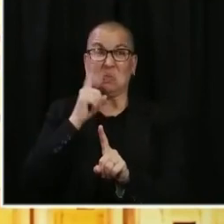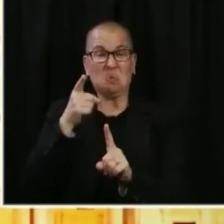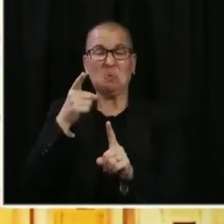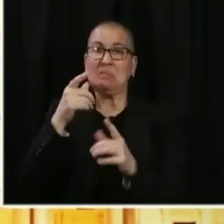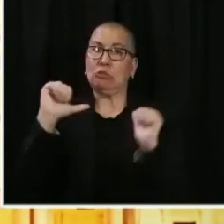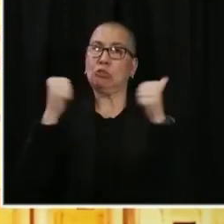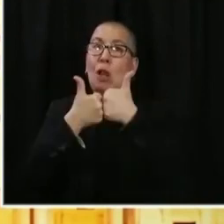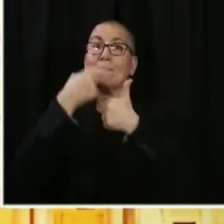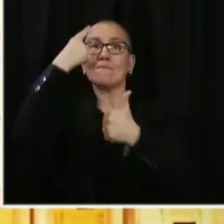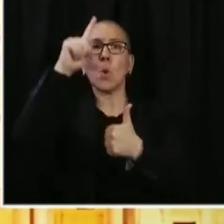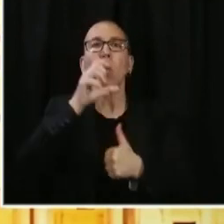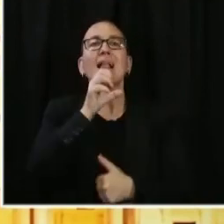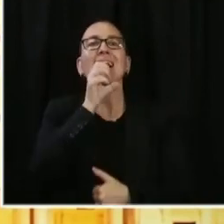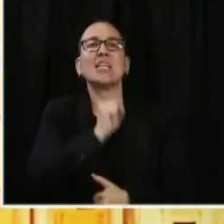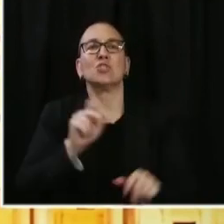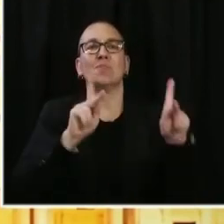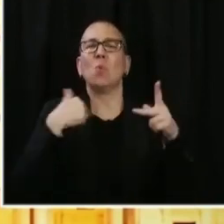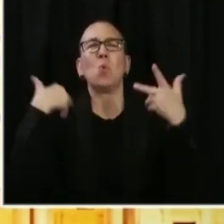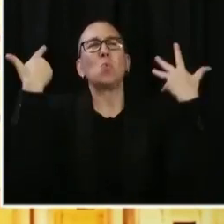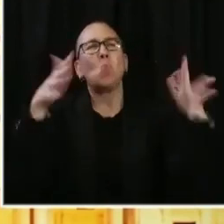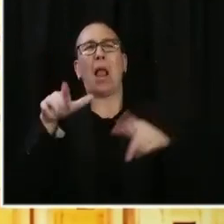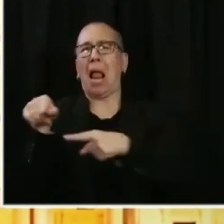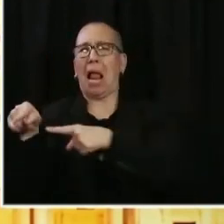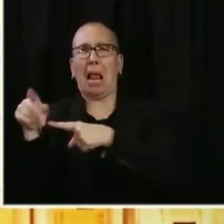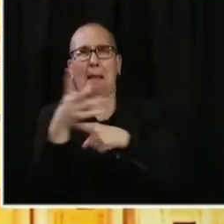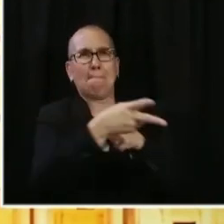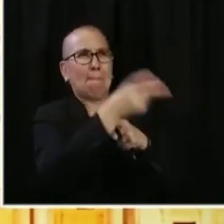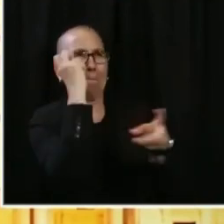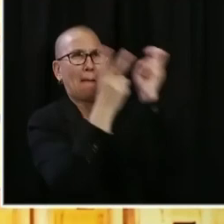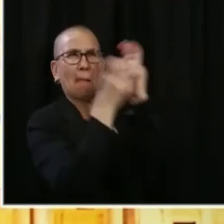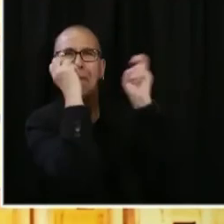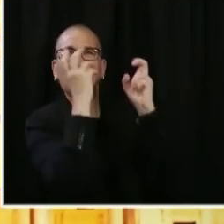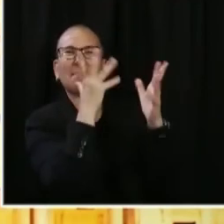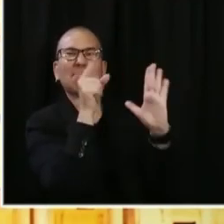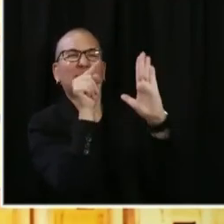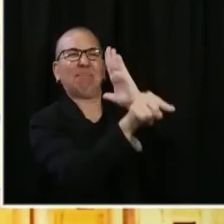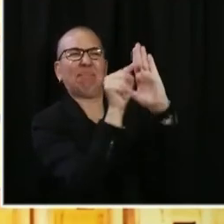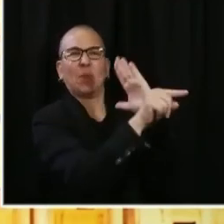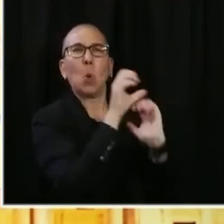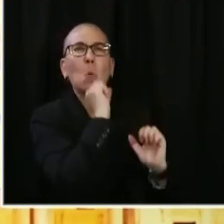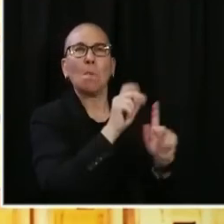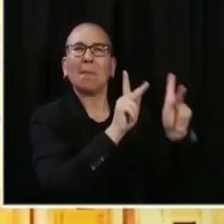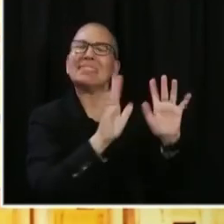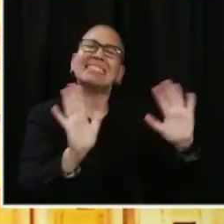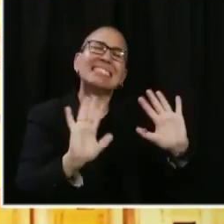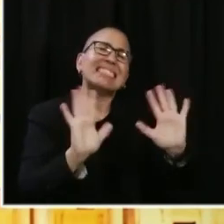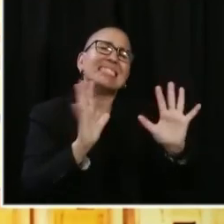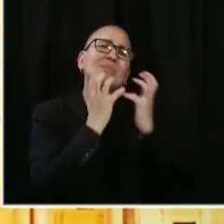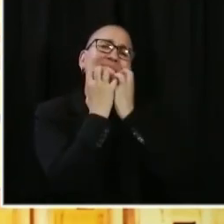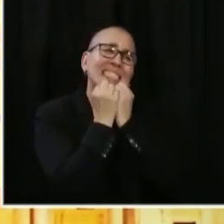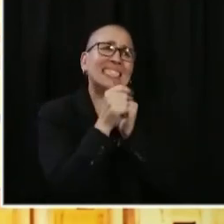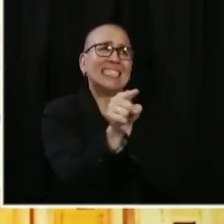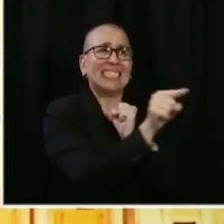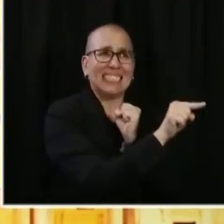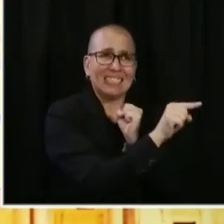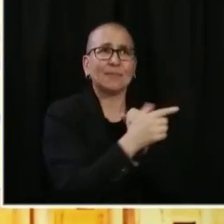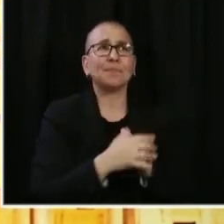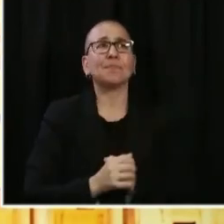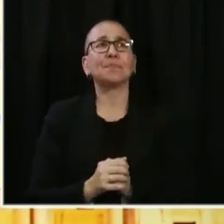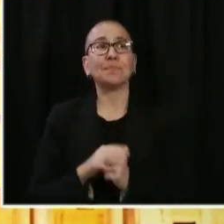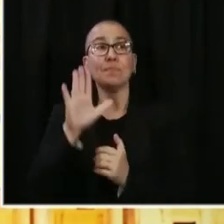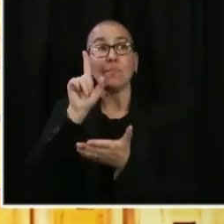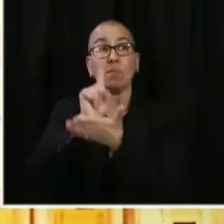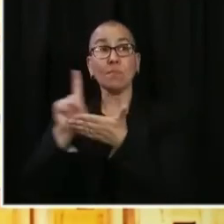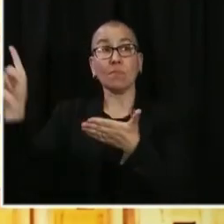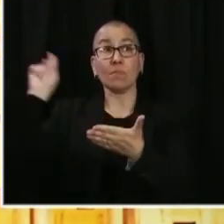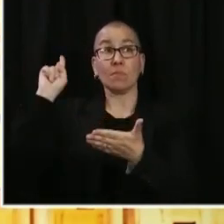lives of so many of the greatest generation. We must do everything in our power to protect our older Minnesotans. Last week, we announced a 5-point